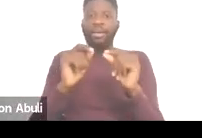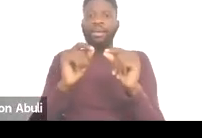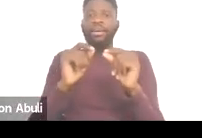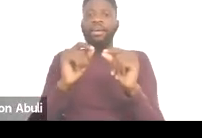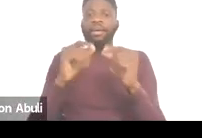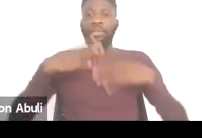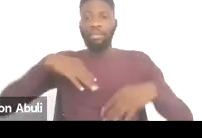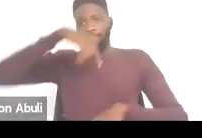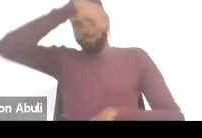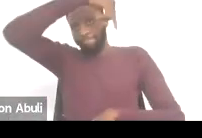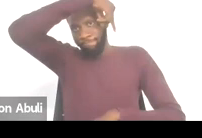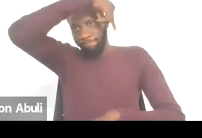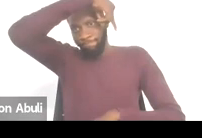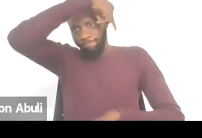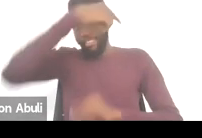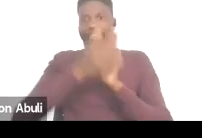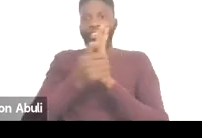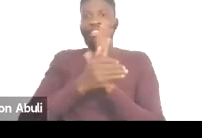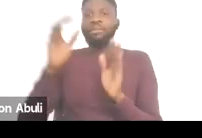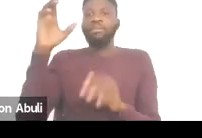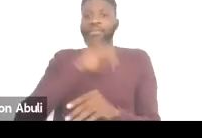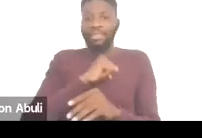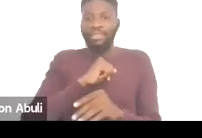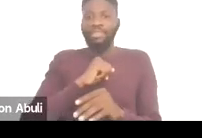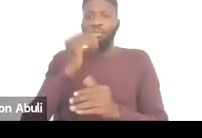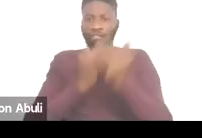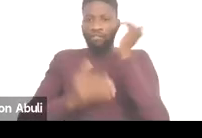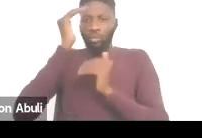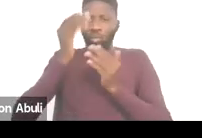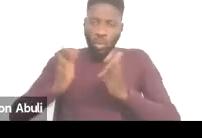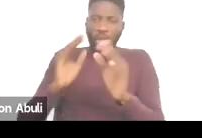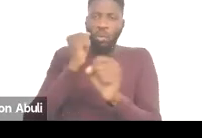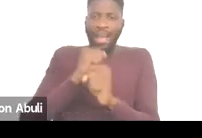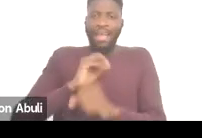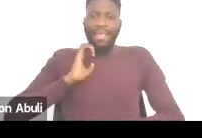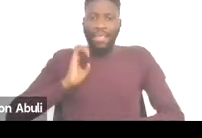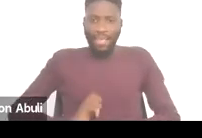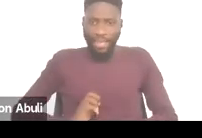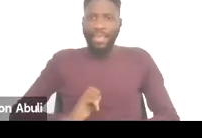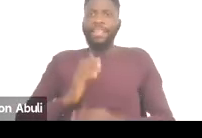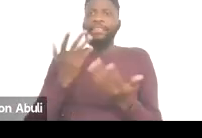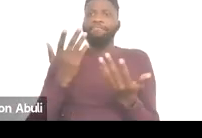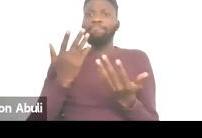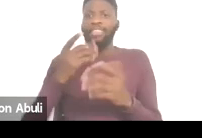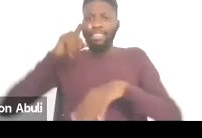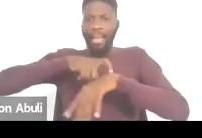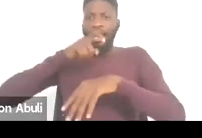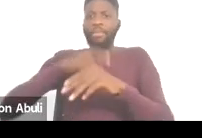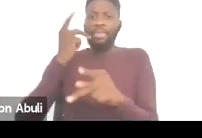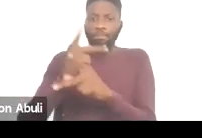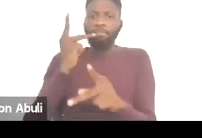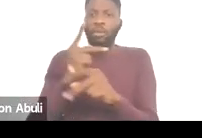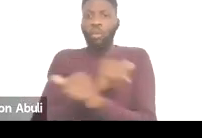as professionalism, work ethics, punctuality, working productively with others, and time and workload